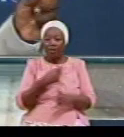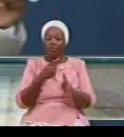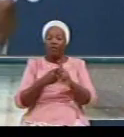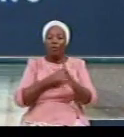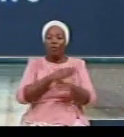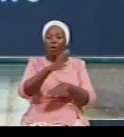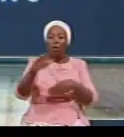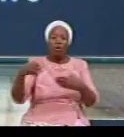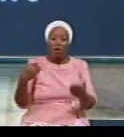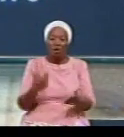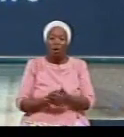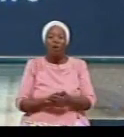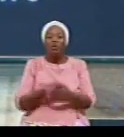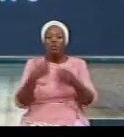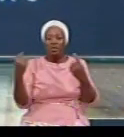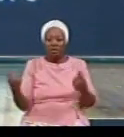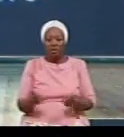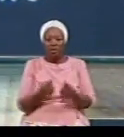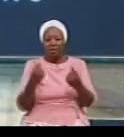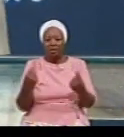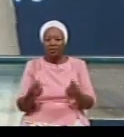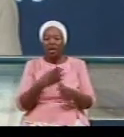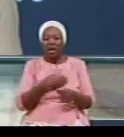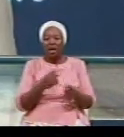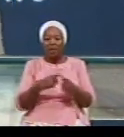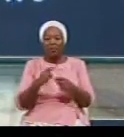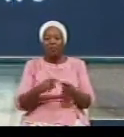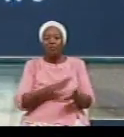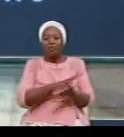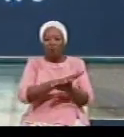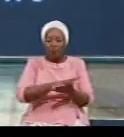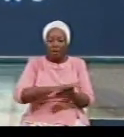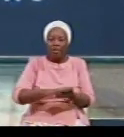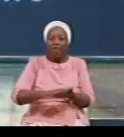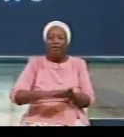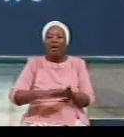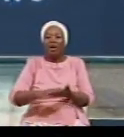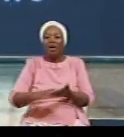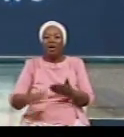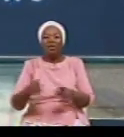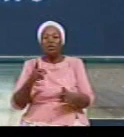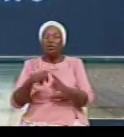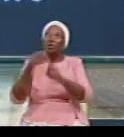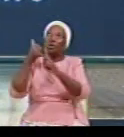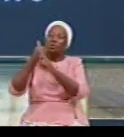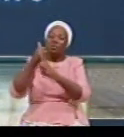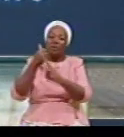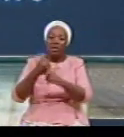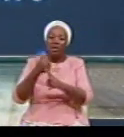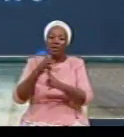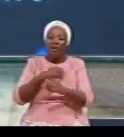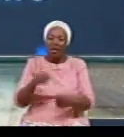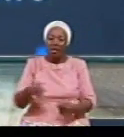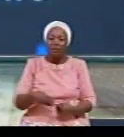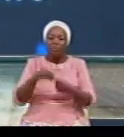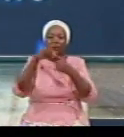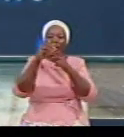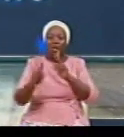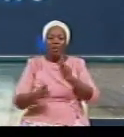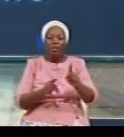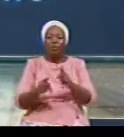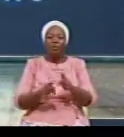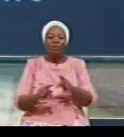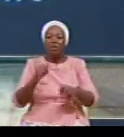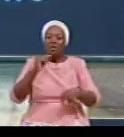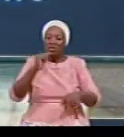all iniquity and purify unto himself a peculiar people, zealous